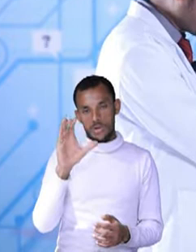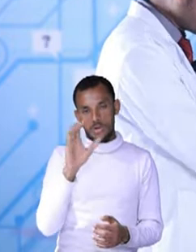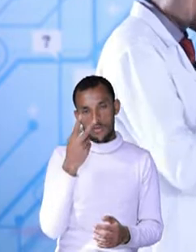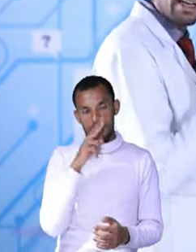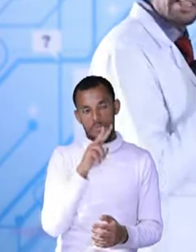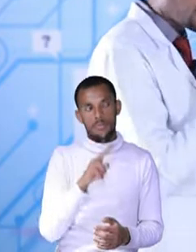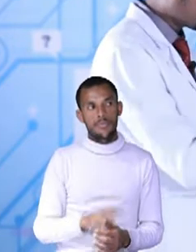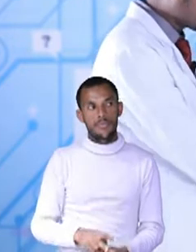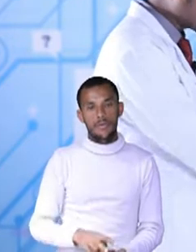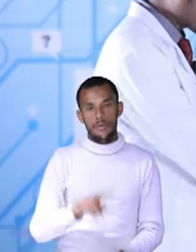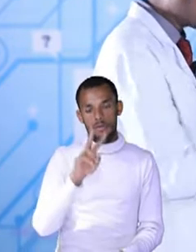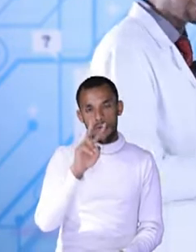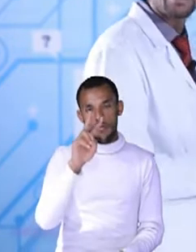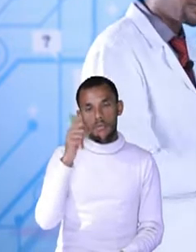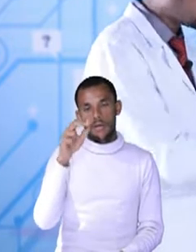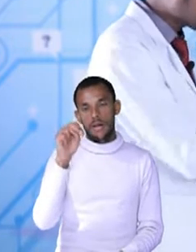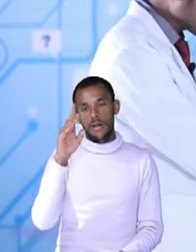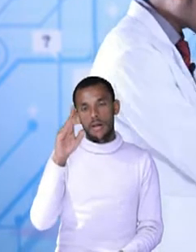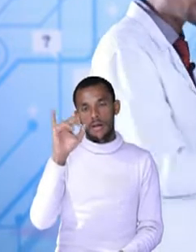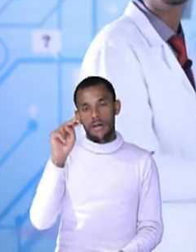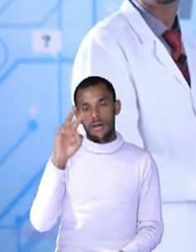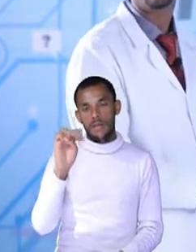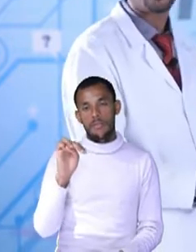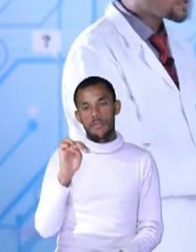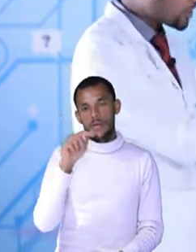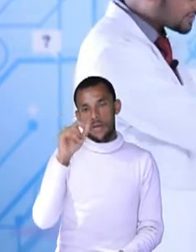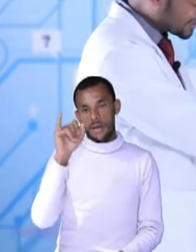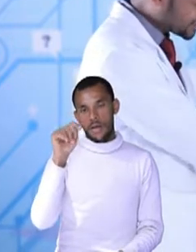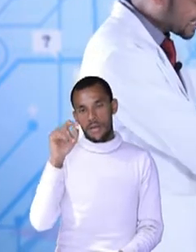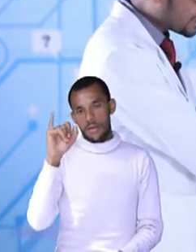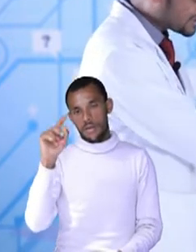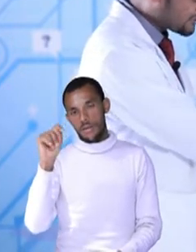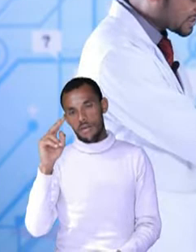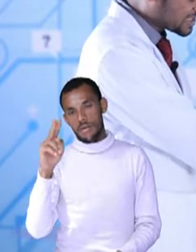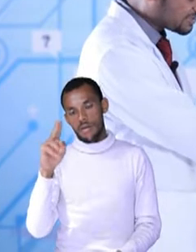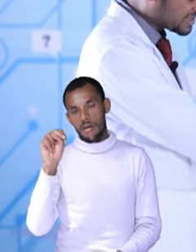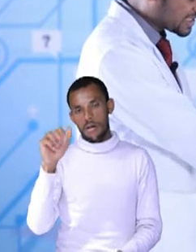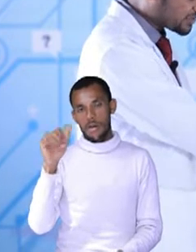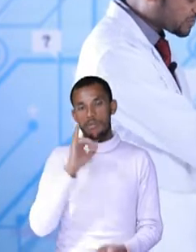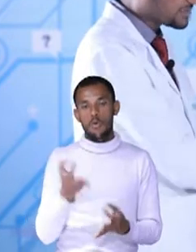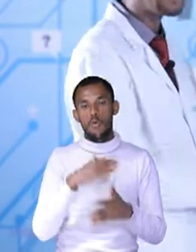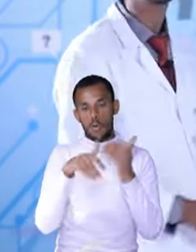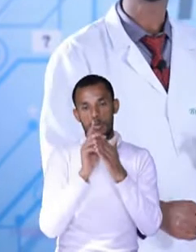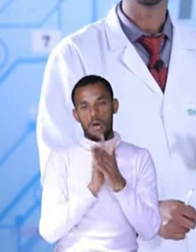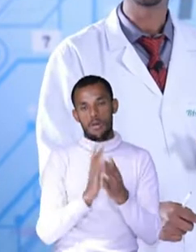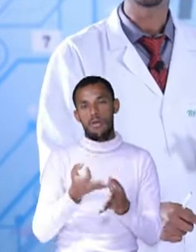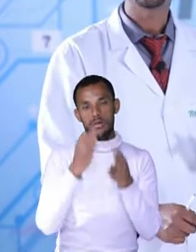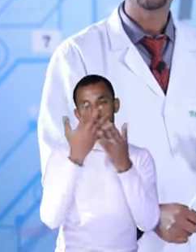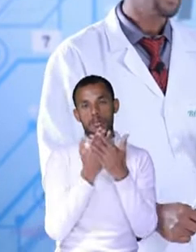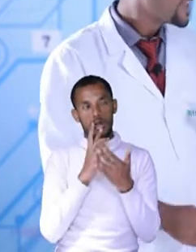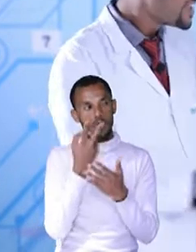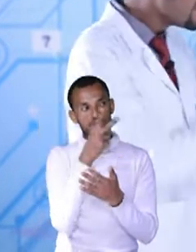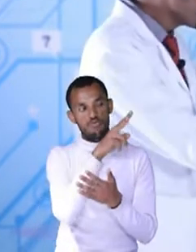Now, V, vanadium, Ti, titanium, Cr, chromium. By the way, all are transition elements. Vanadium, titanium, chromium is transition